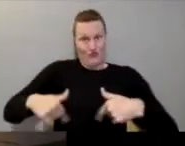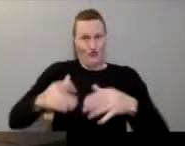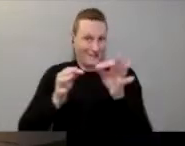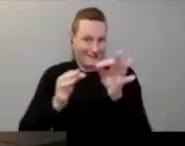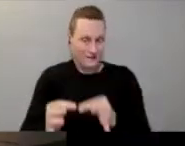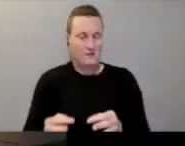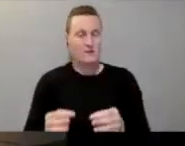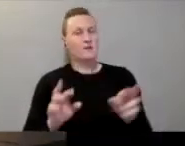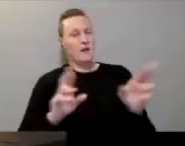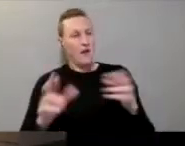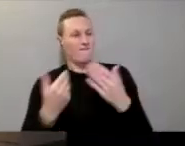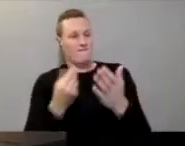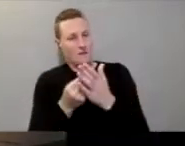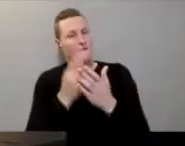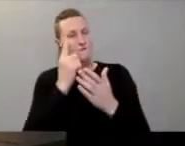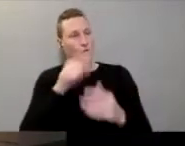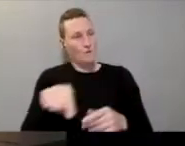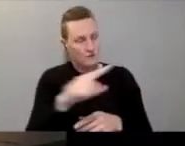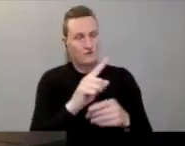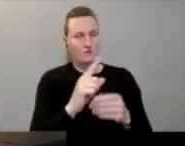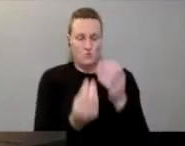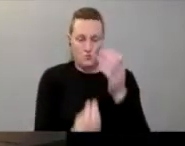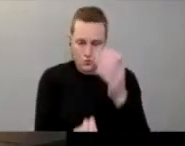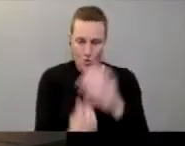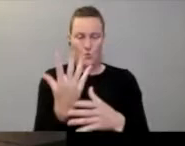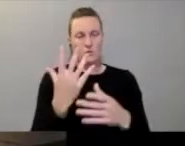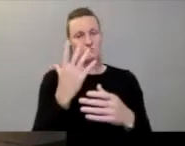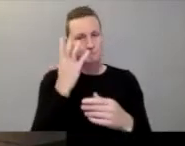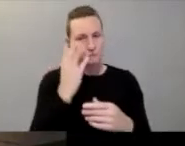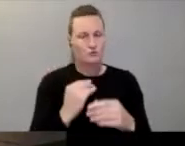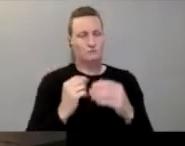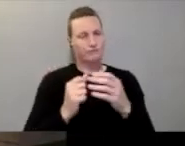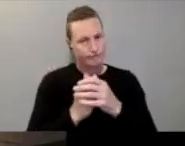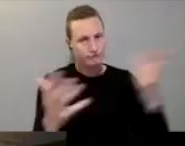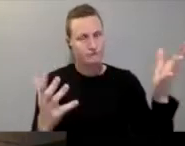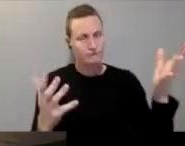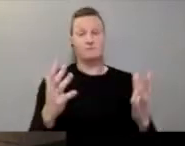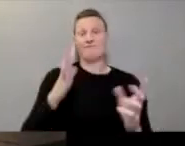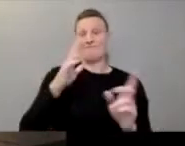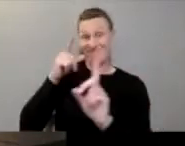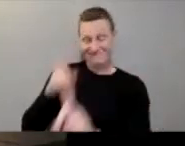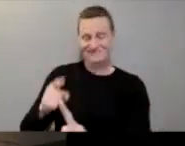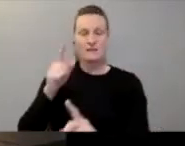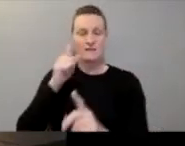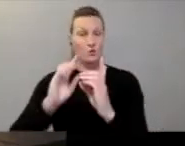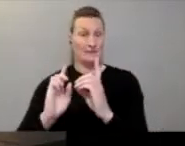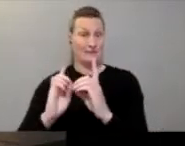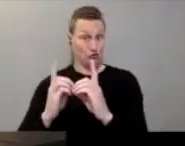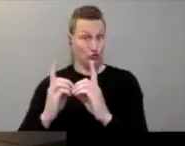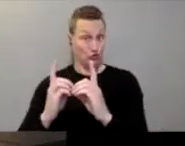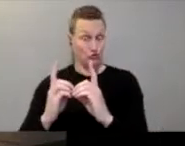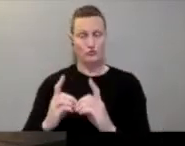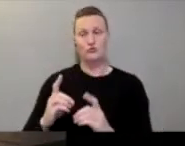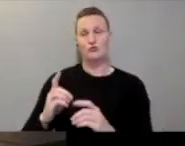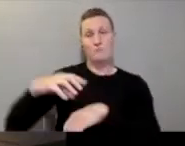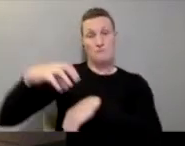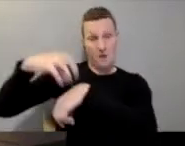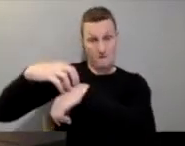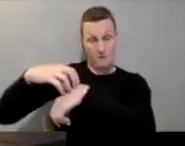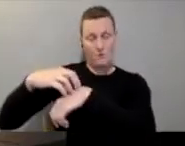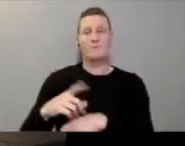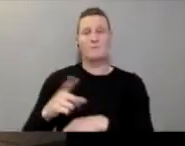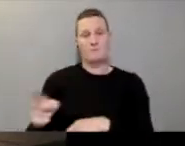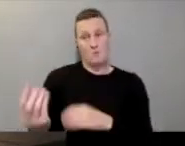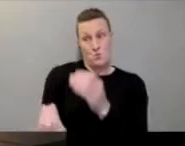is to continue to grow the digital platform specifically and interpretation to make sure that that expands and keeps going